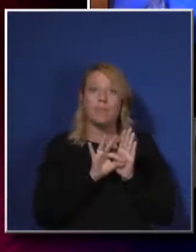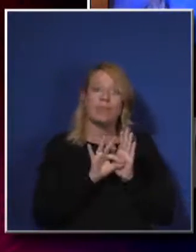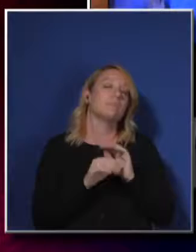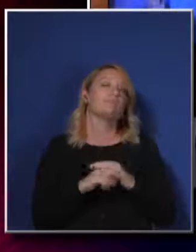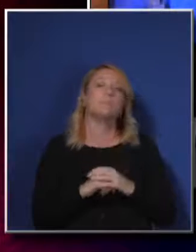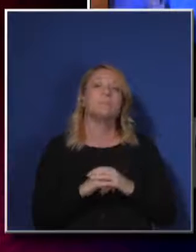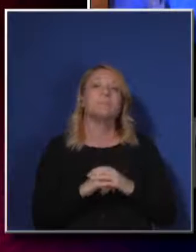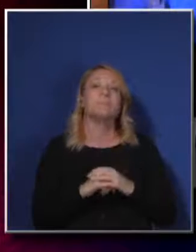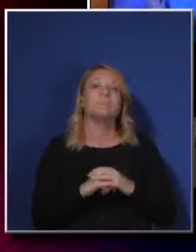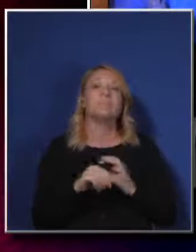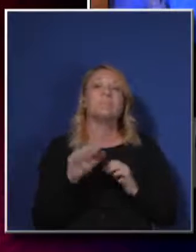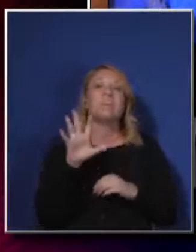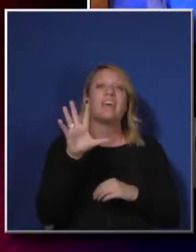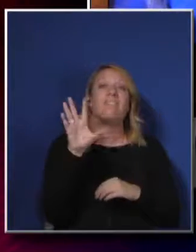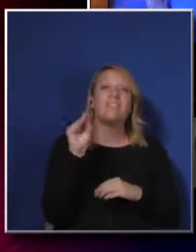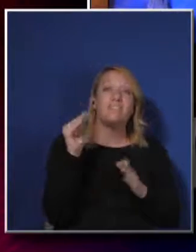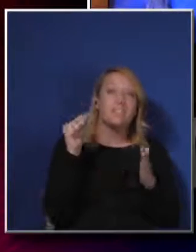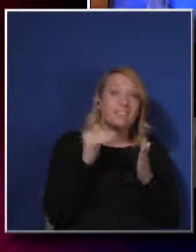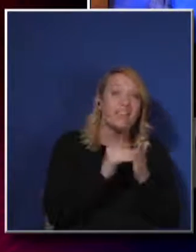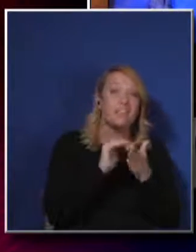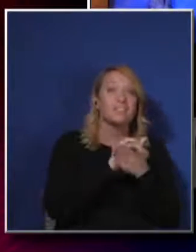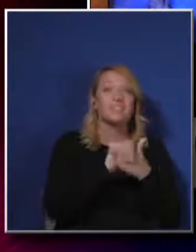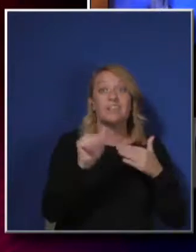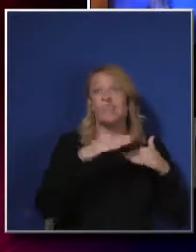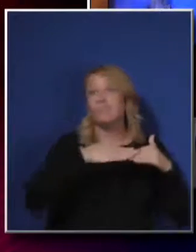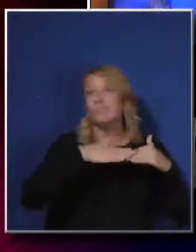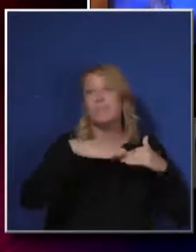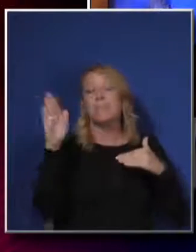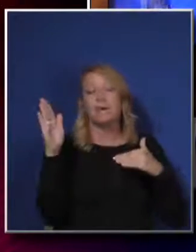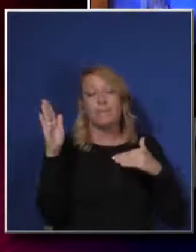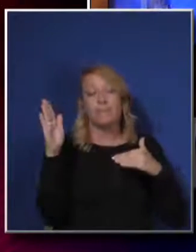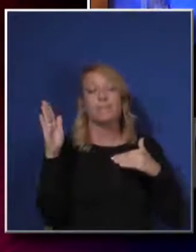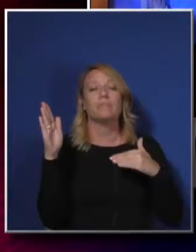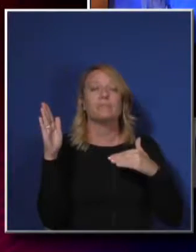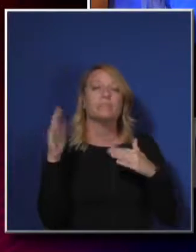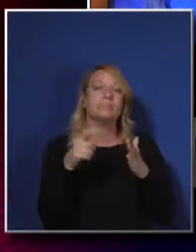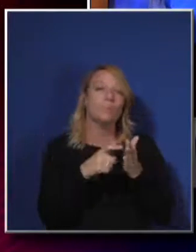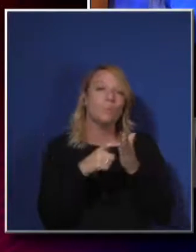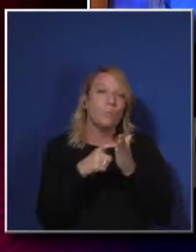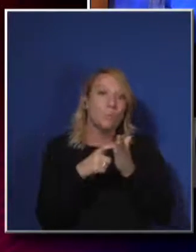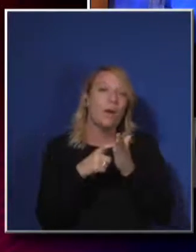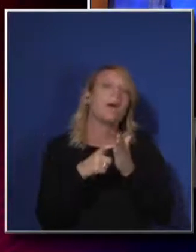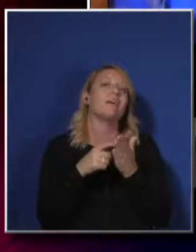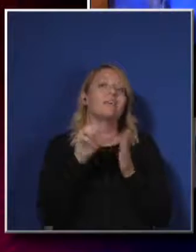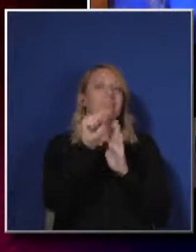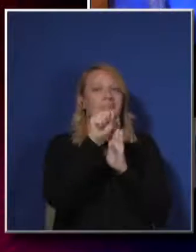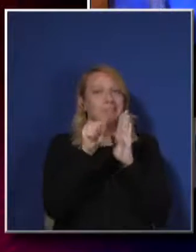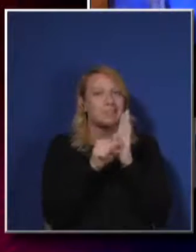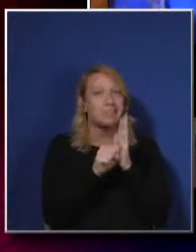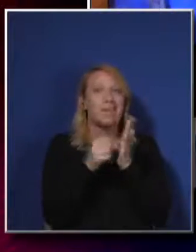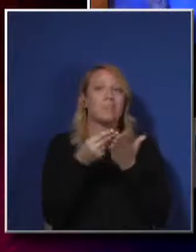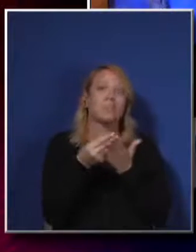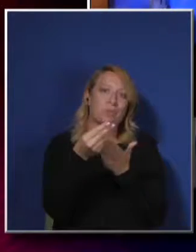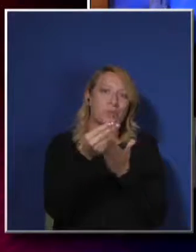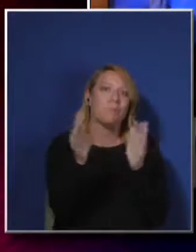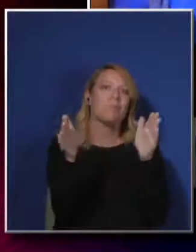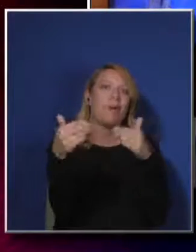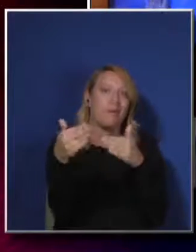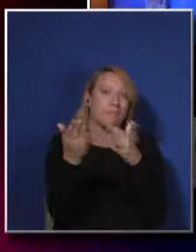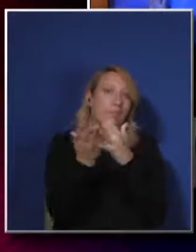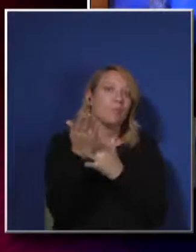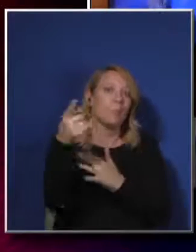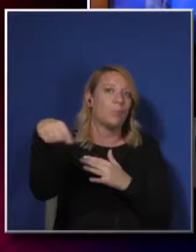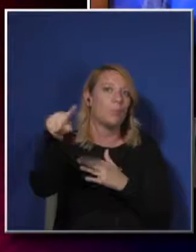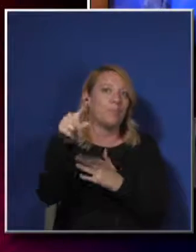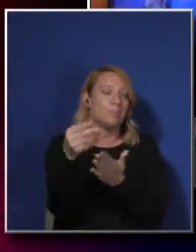at $50,000 or above, we have to go through the state procurement office. You